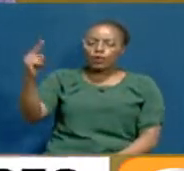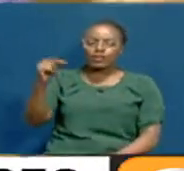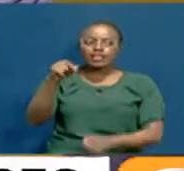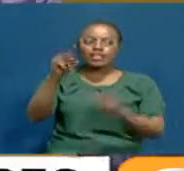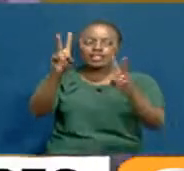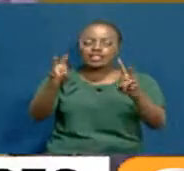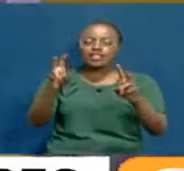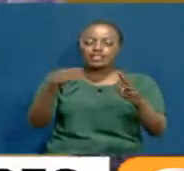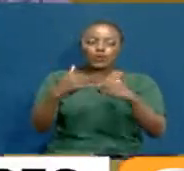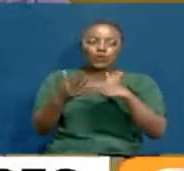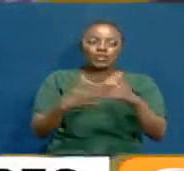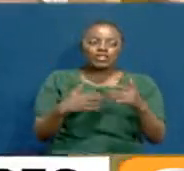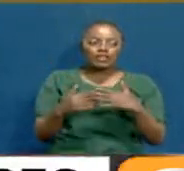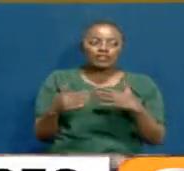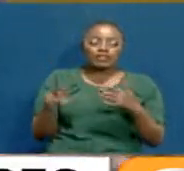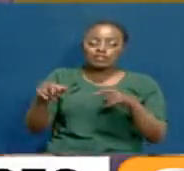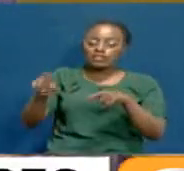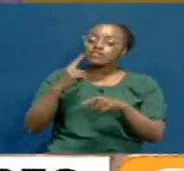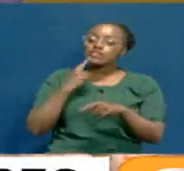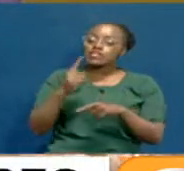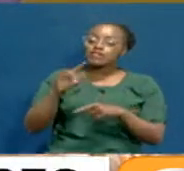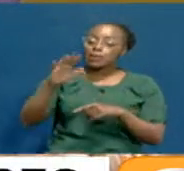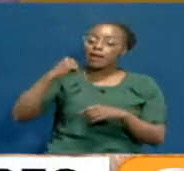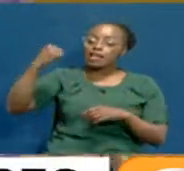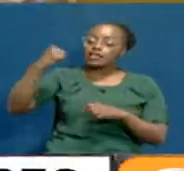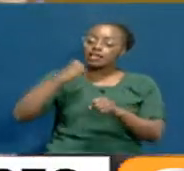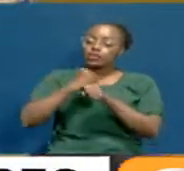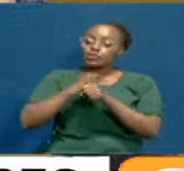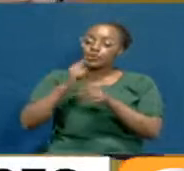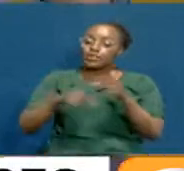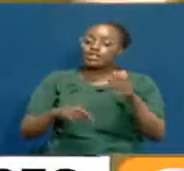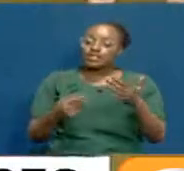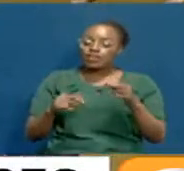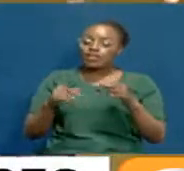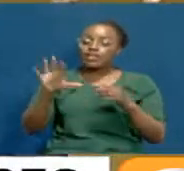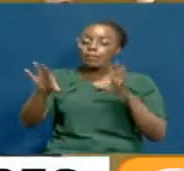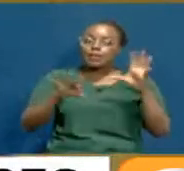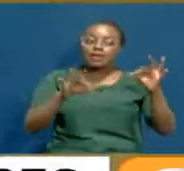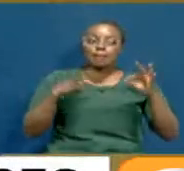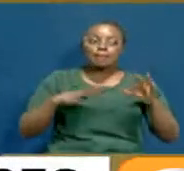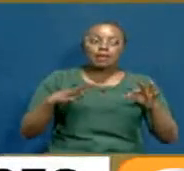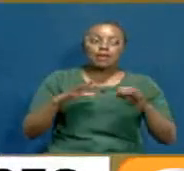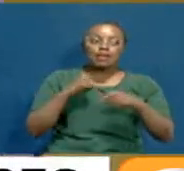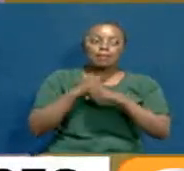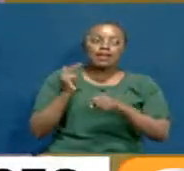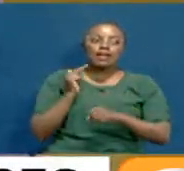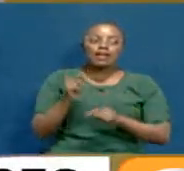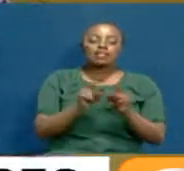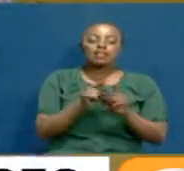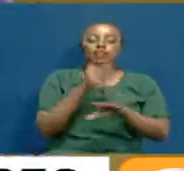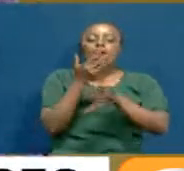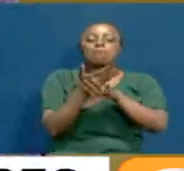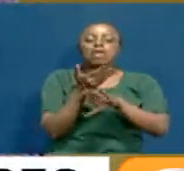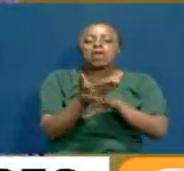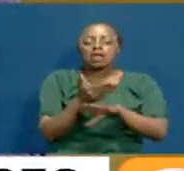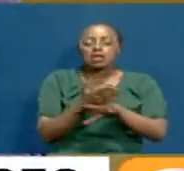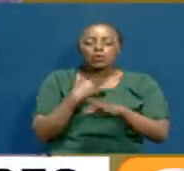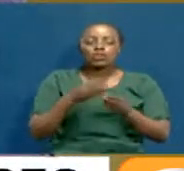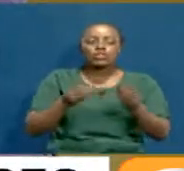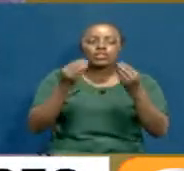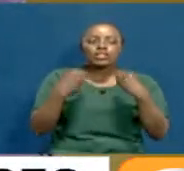issue. What her side is actually doing is they're taking people and making us look like we're beggars, like we want to be